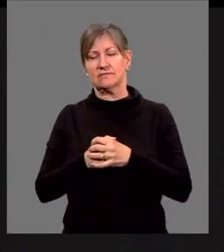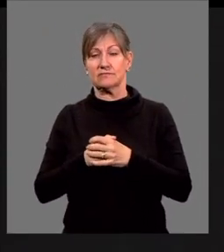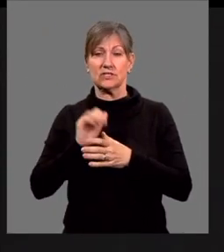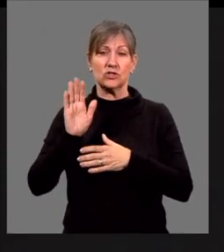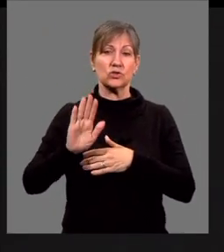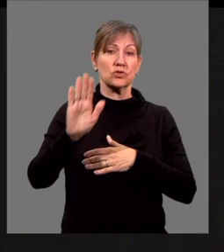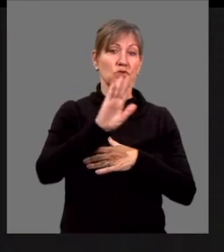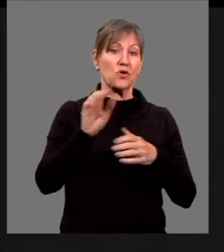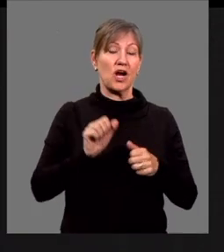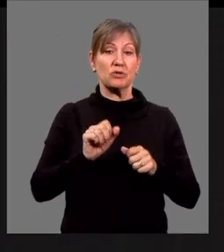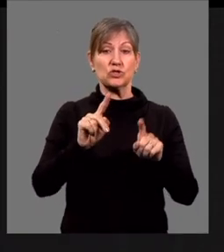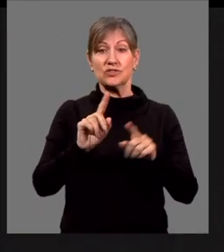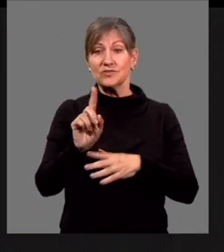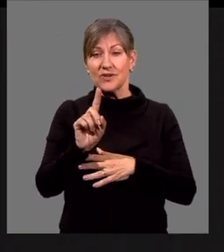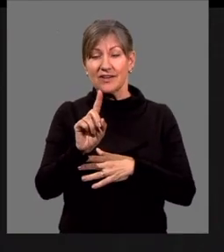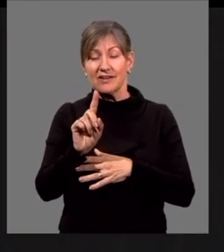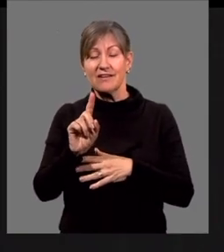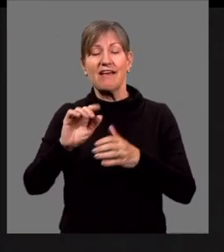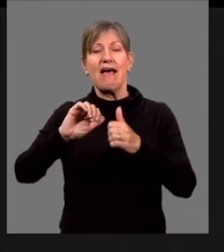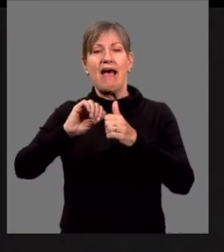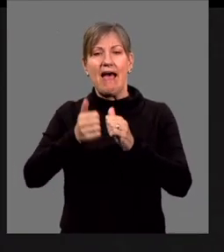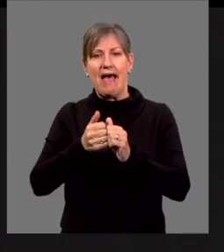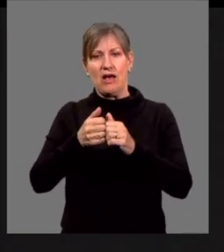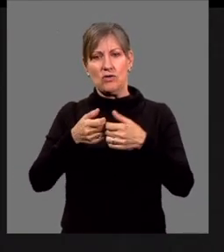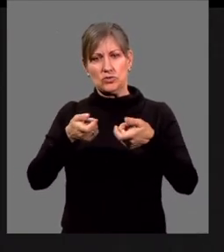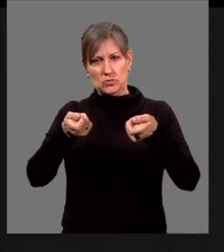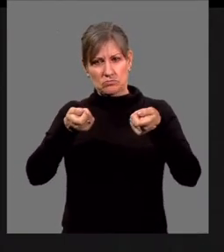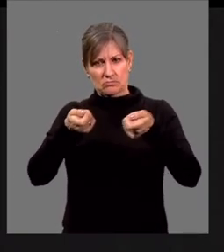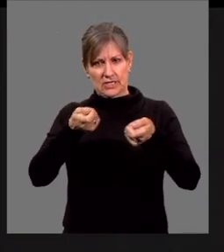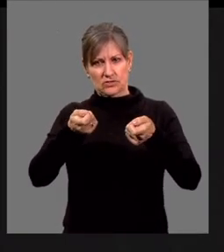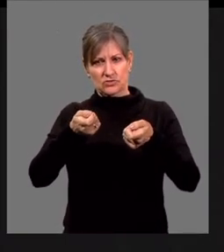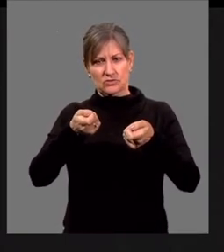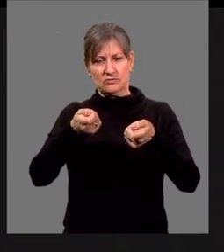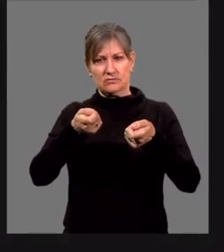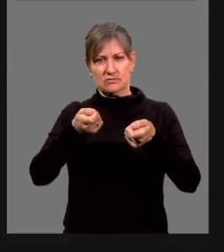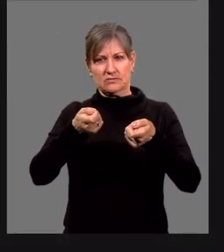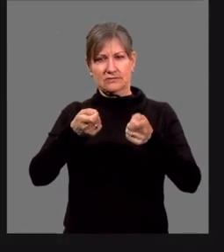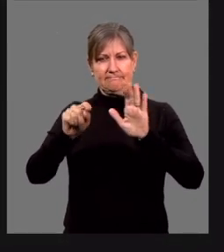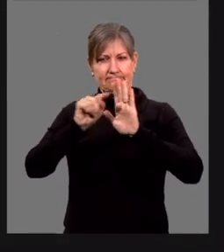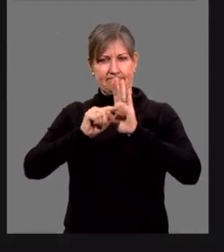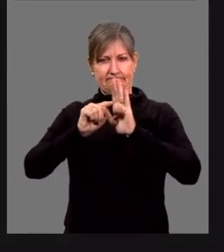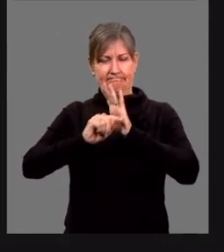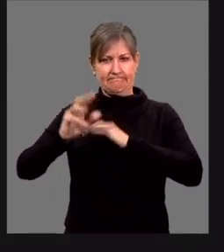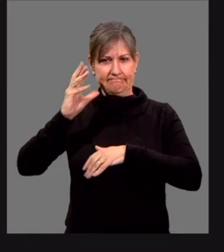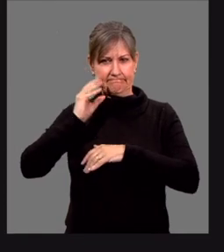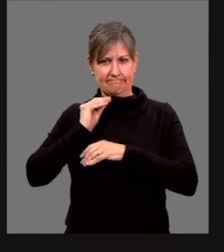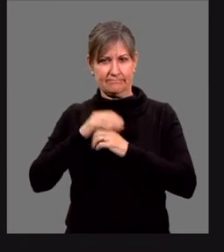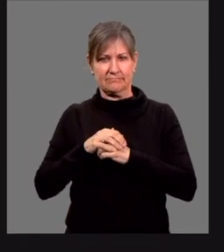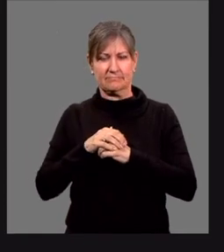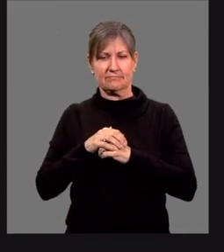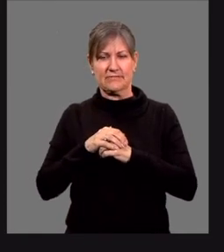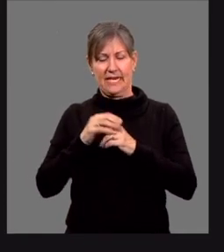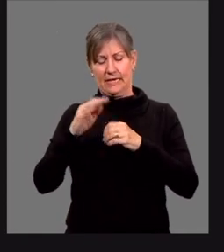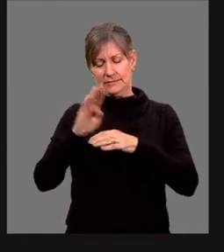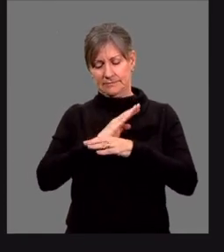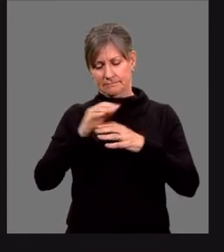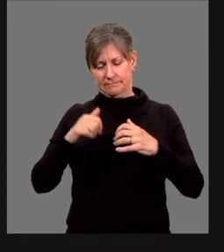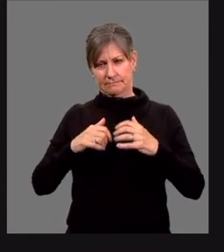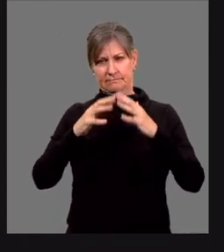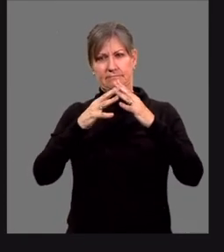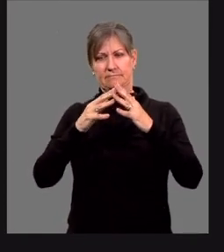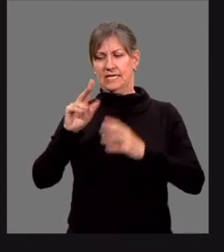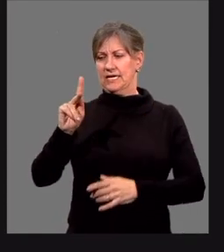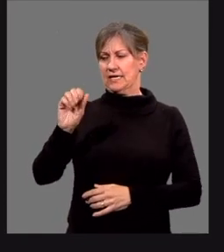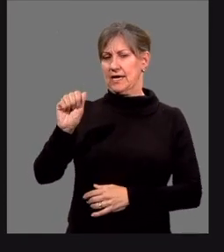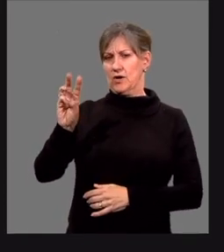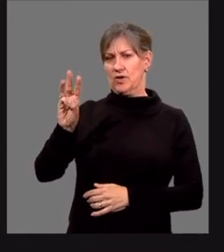Your opportunity lies in how you handle the setback. As entrepreneur Robert Kiyosaki